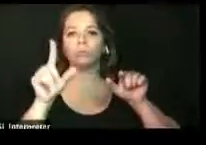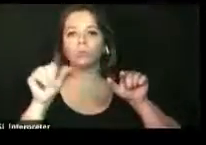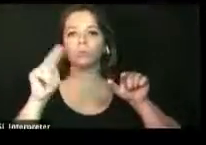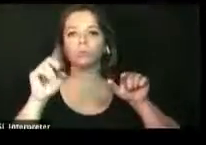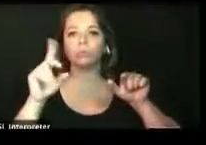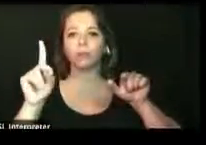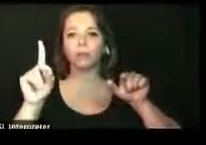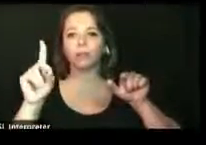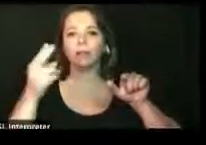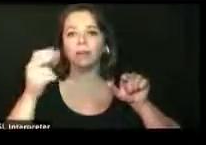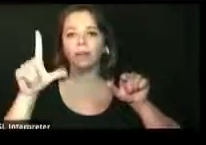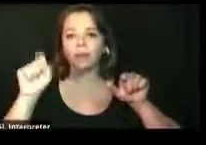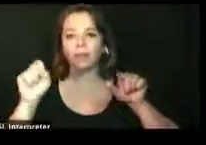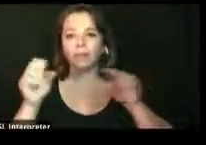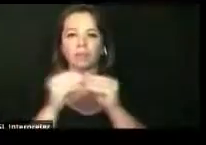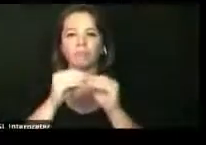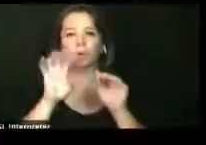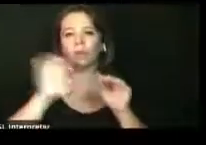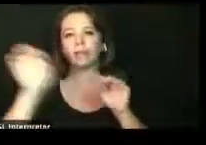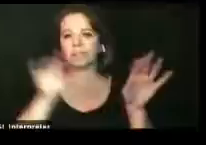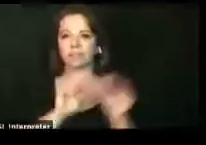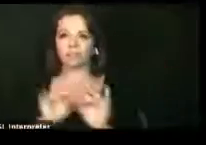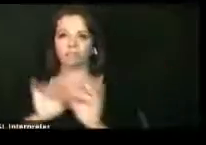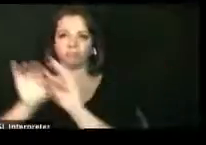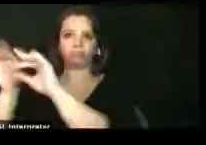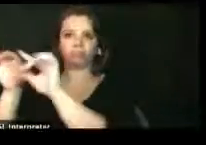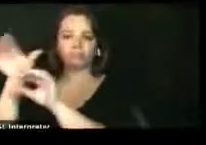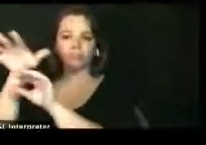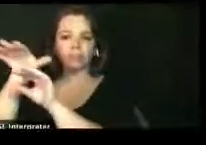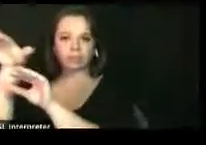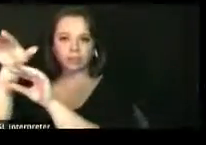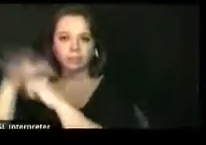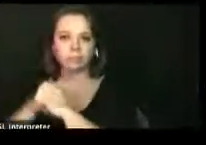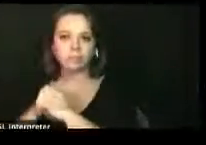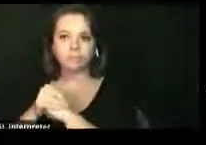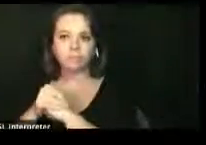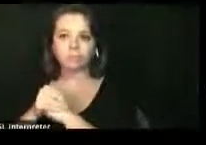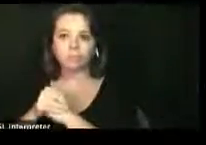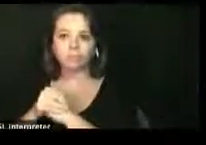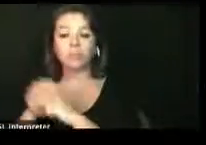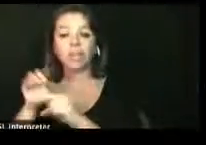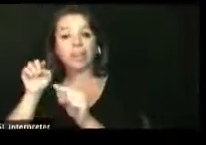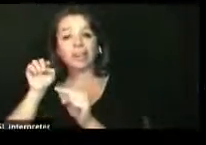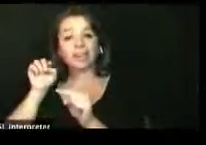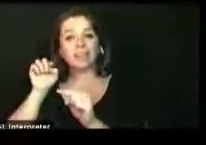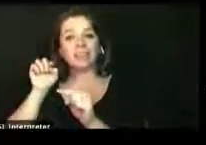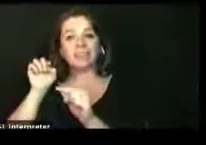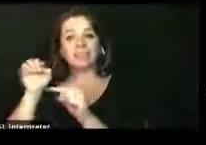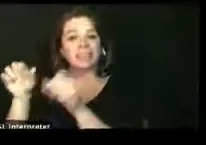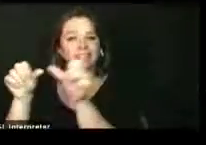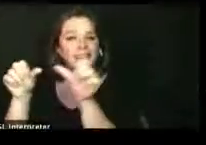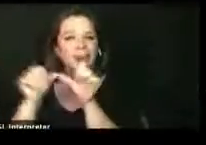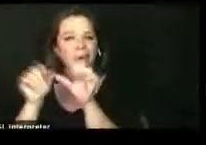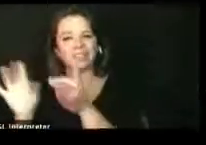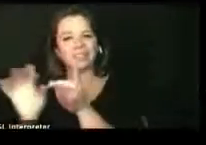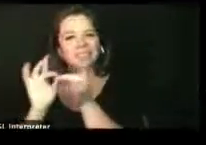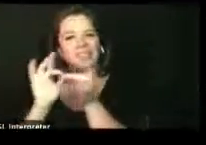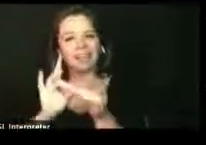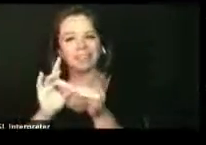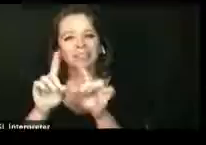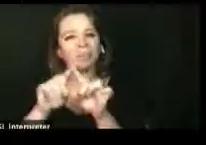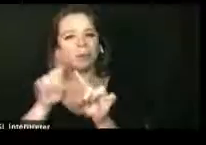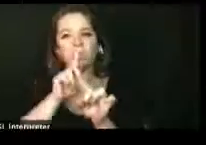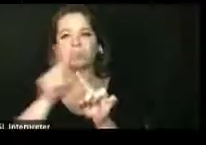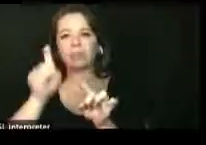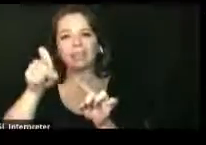Fernando Valley. So these areas are tied together, but really, sincerely, there should be